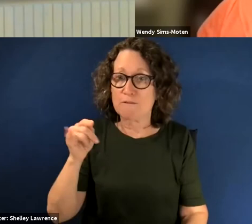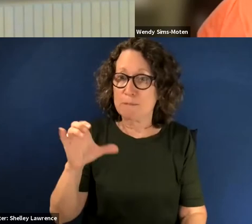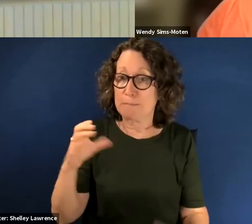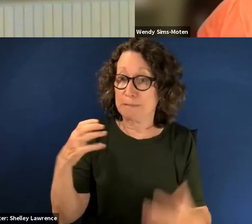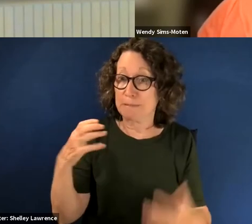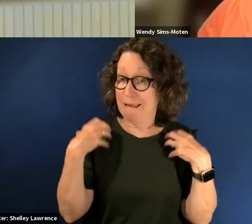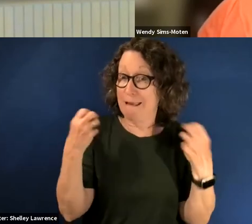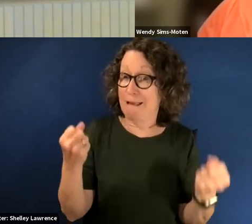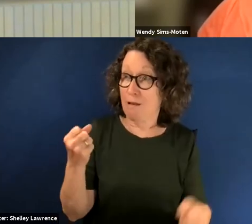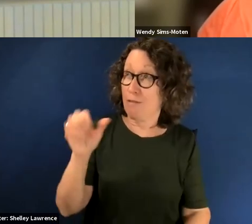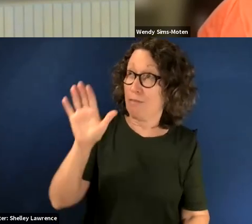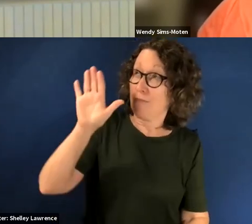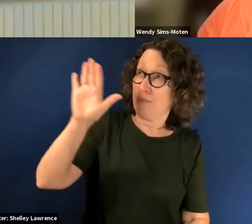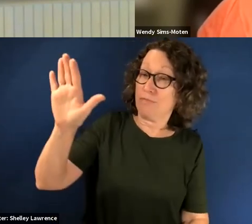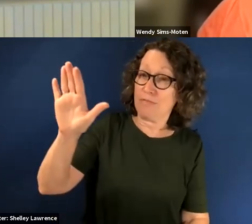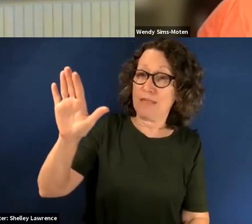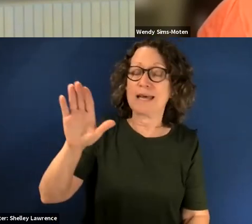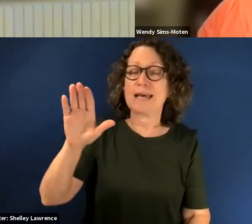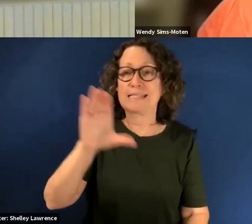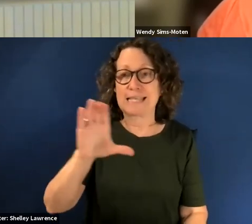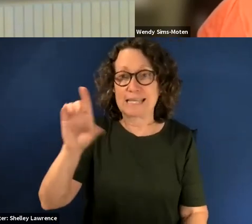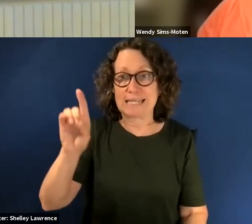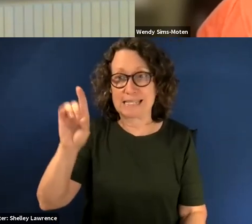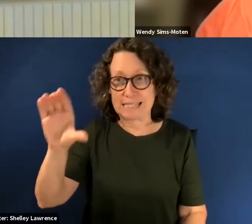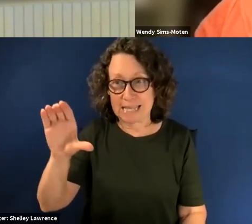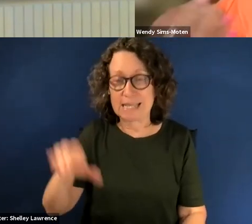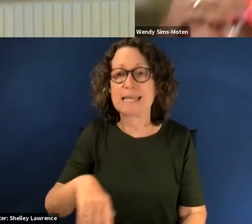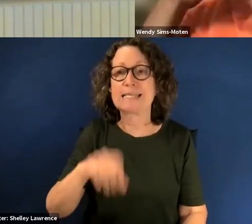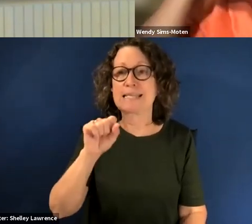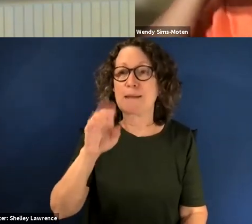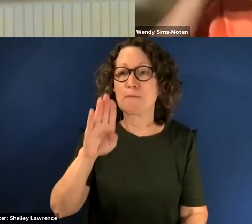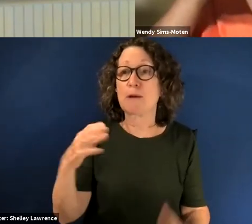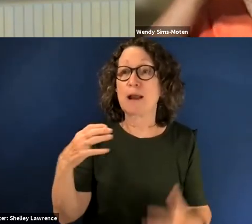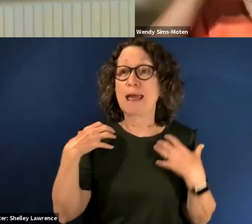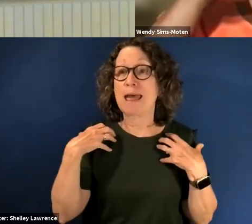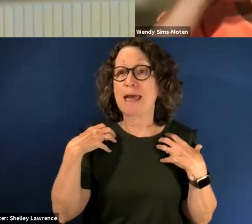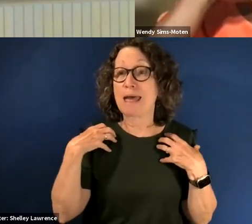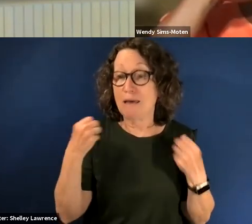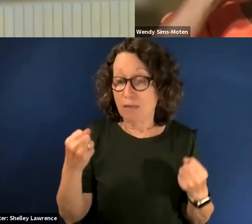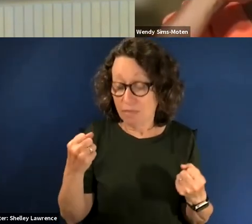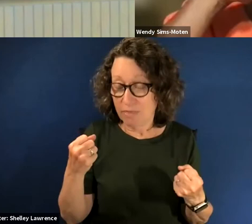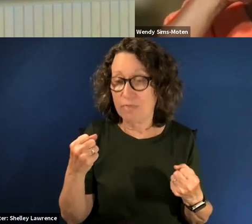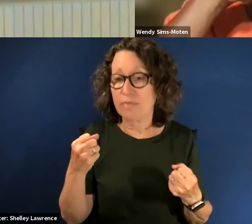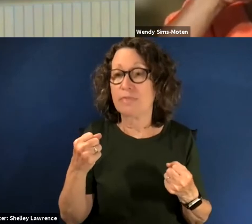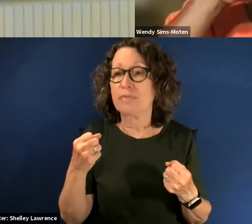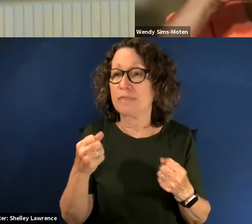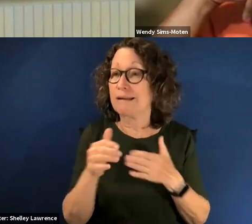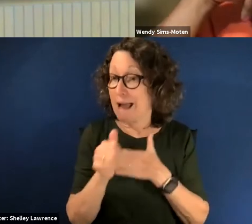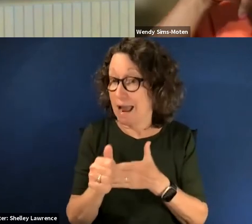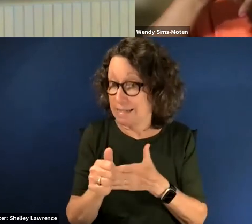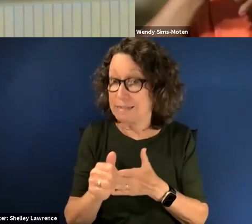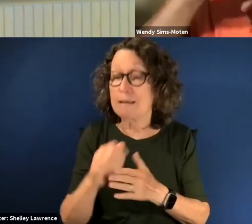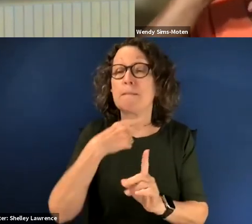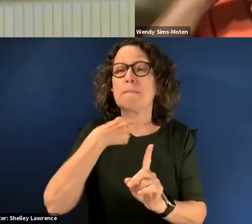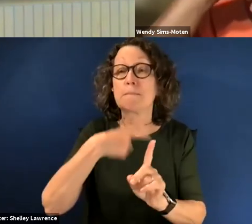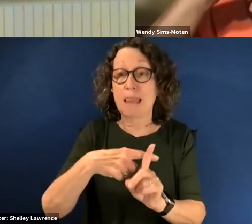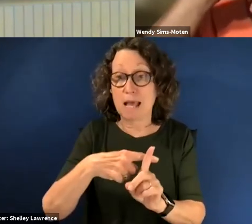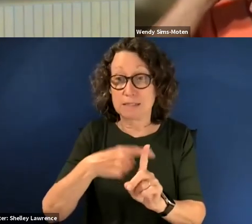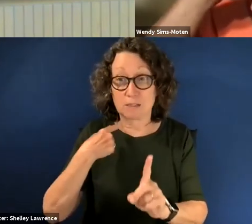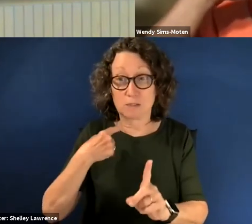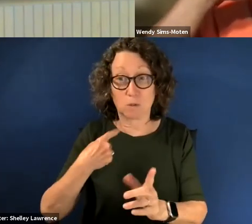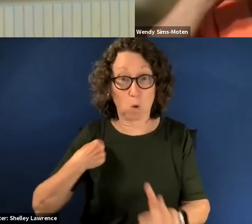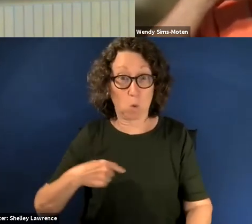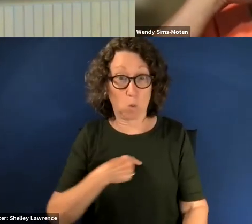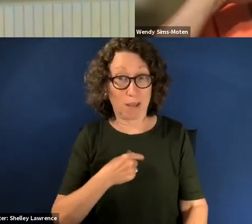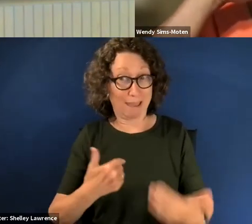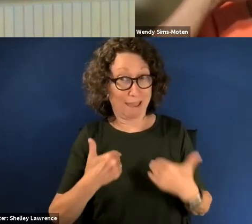Health, the Center for Disease Control, the Santa Barbara Public Health Guidance. And in addition to that, what we have,